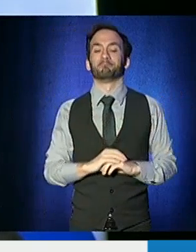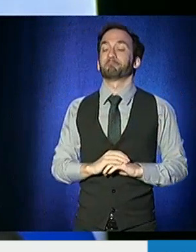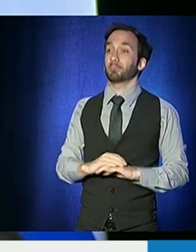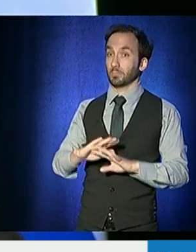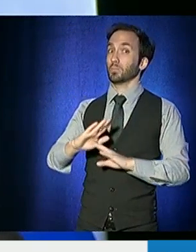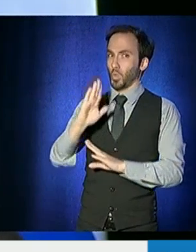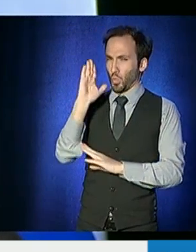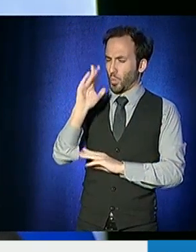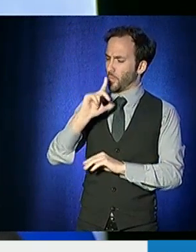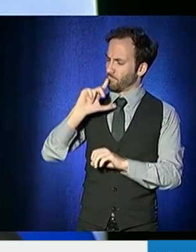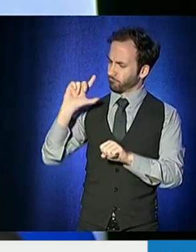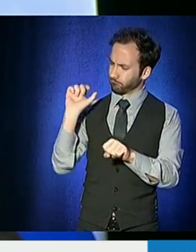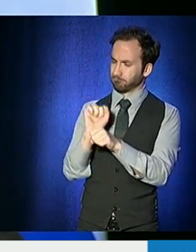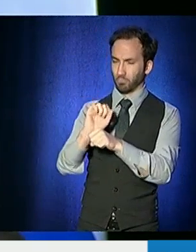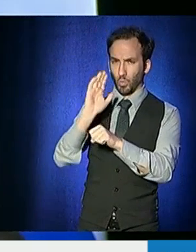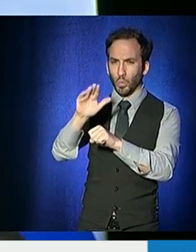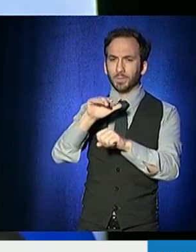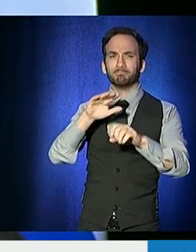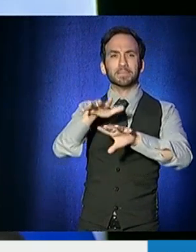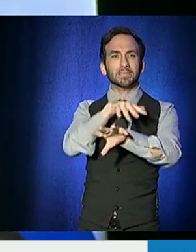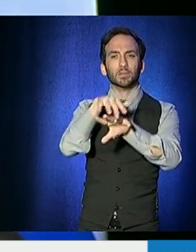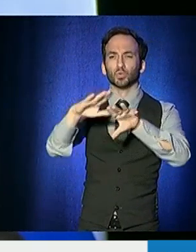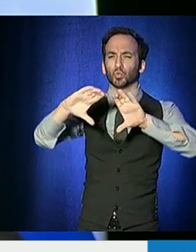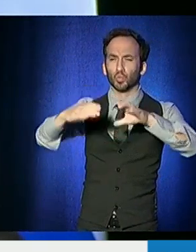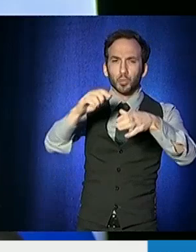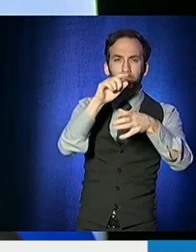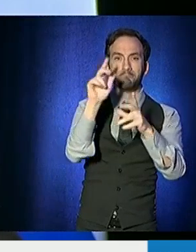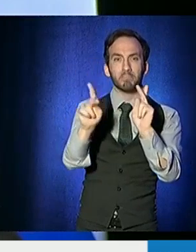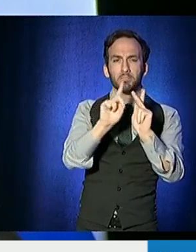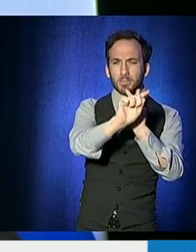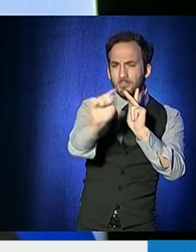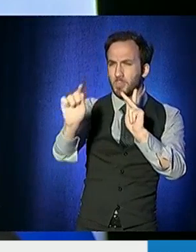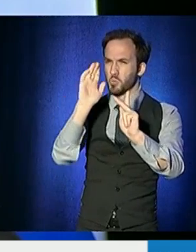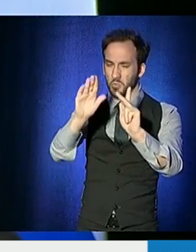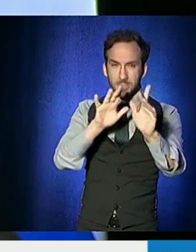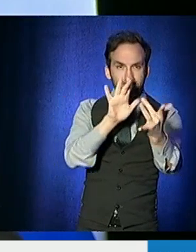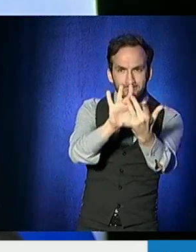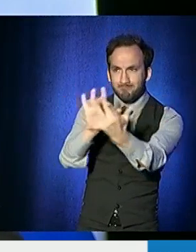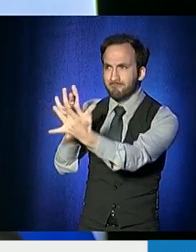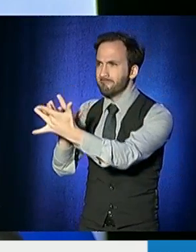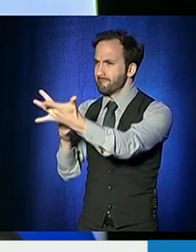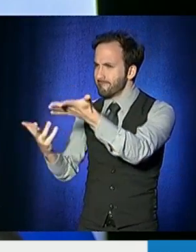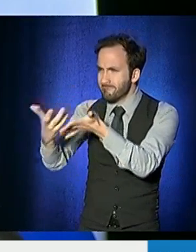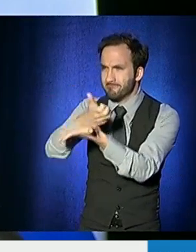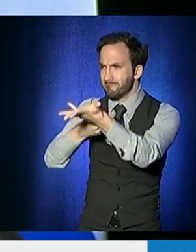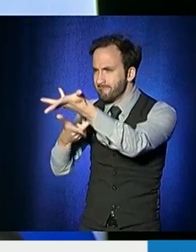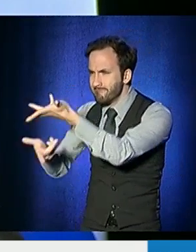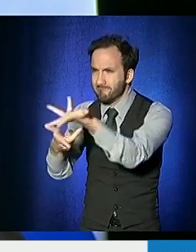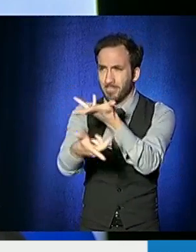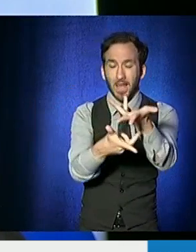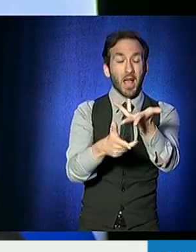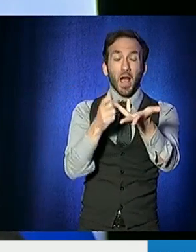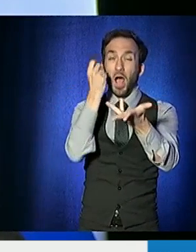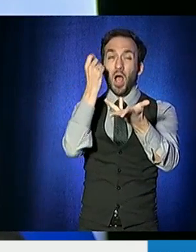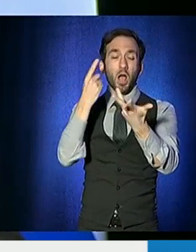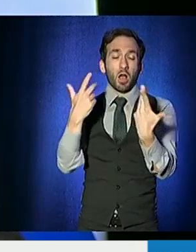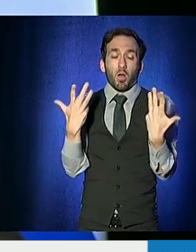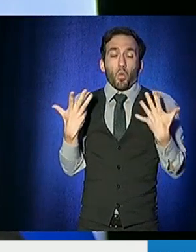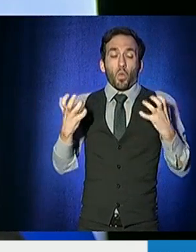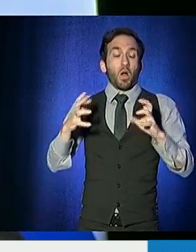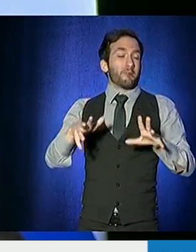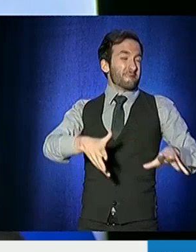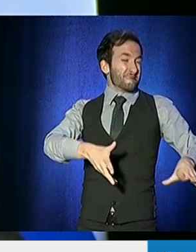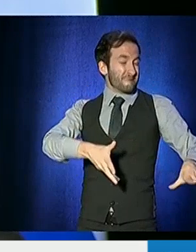indigenous people and groups. Mm-hmm. And I think it's important that we come very